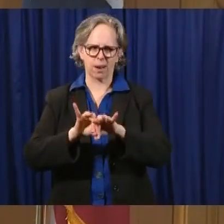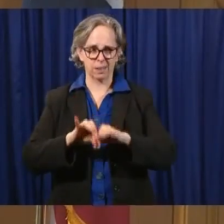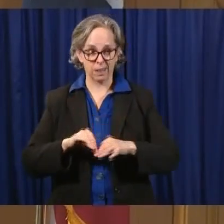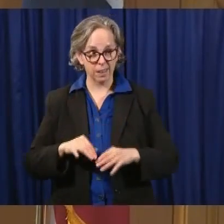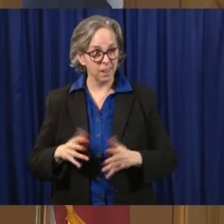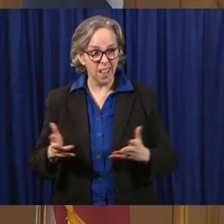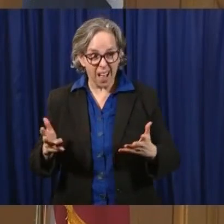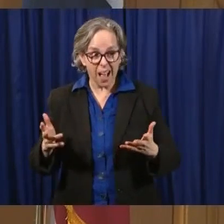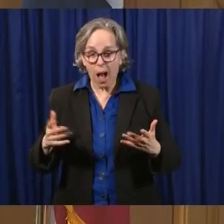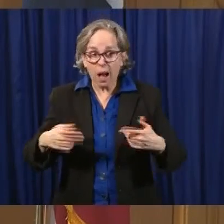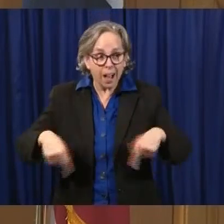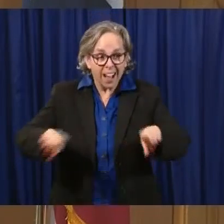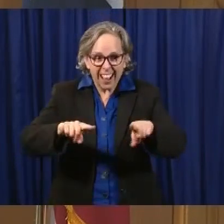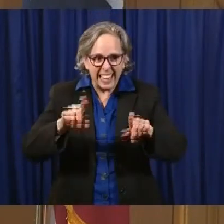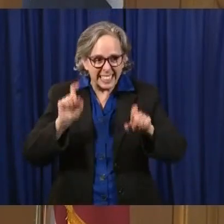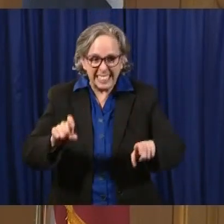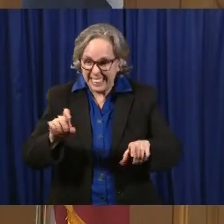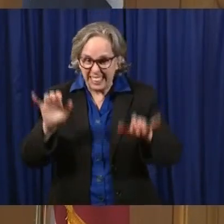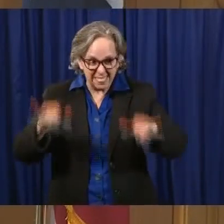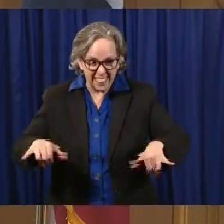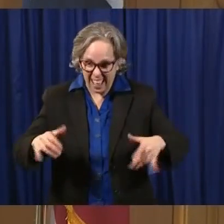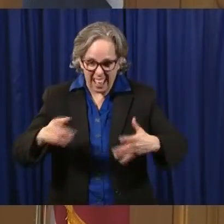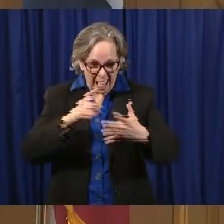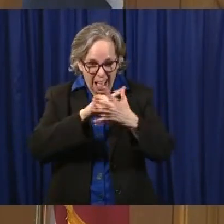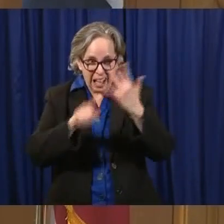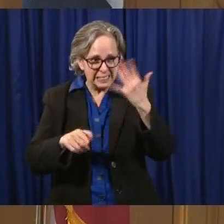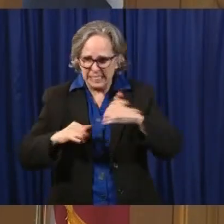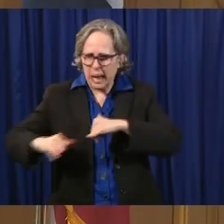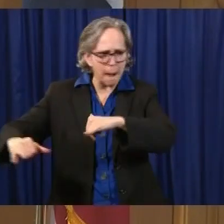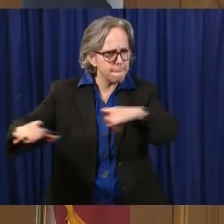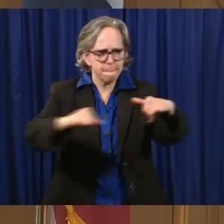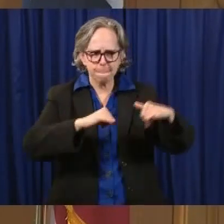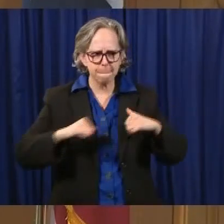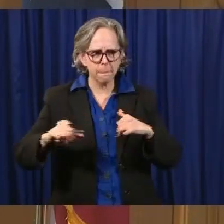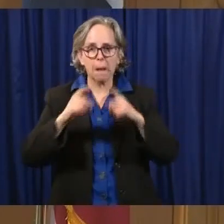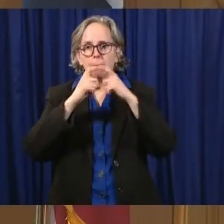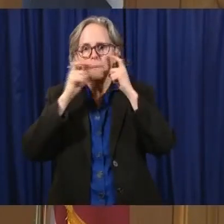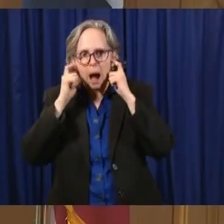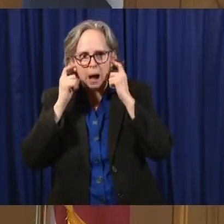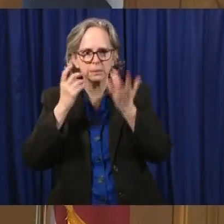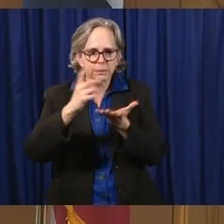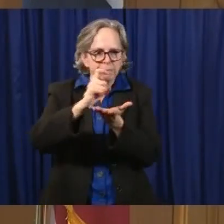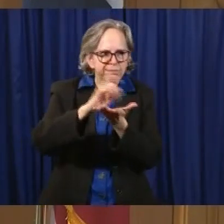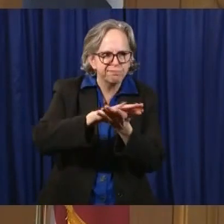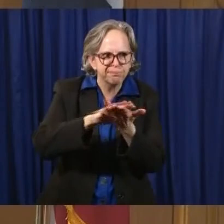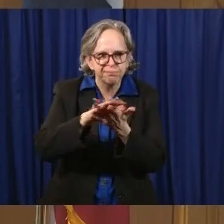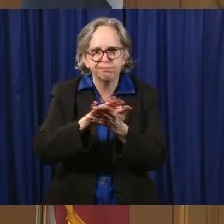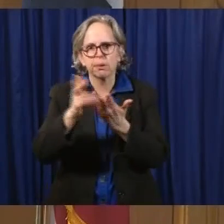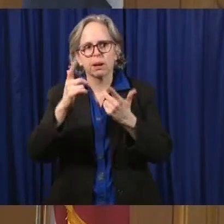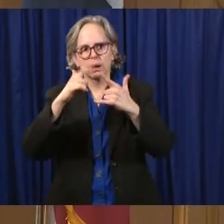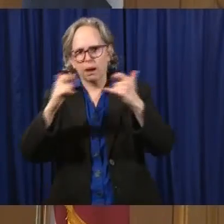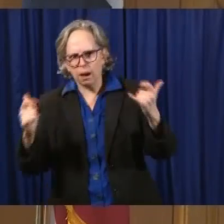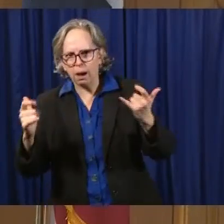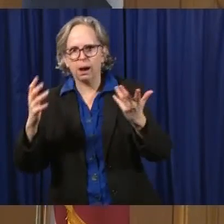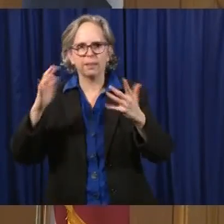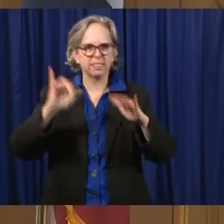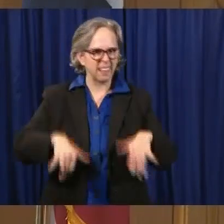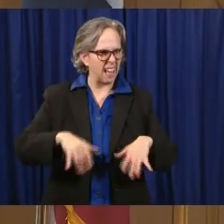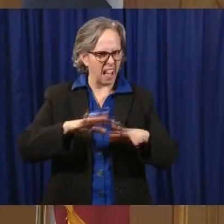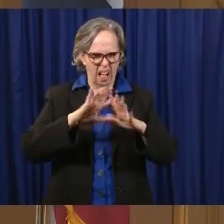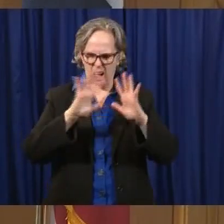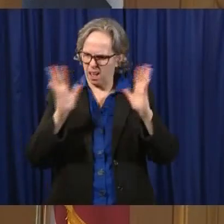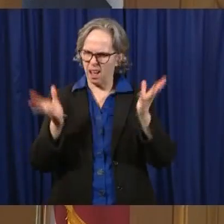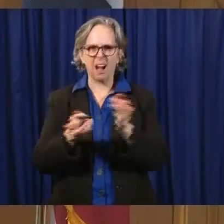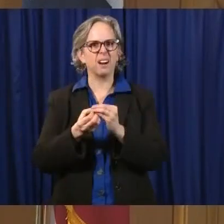things that we know have to be there, kind of basic things. The masks that certainly can and are being produced,